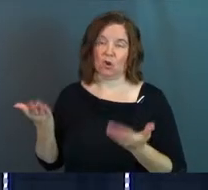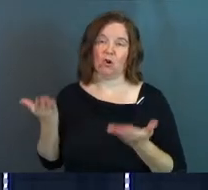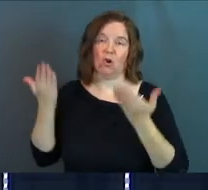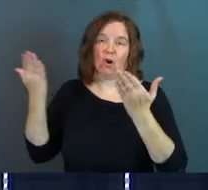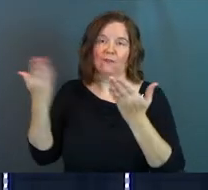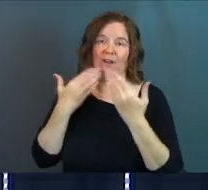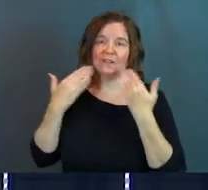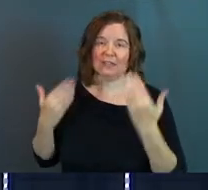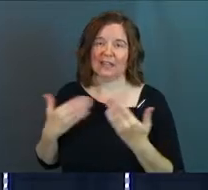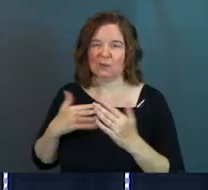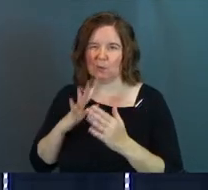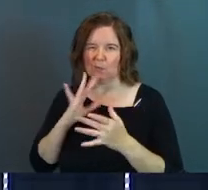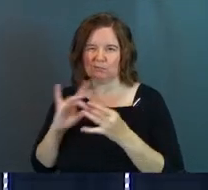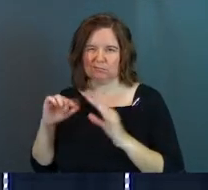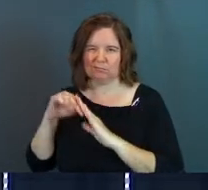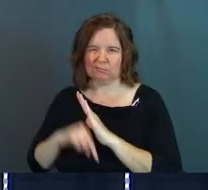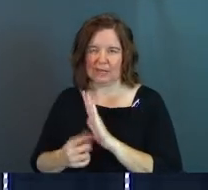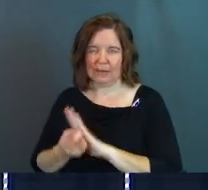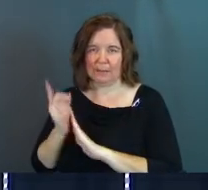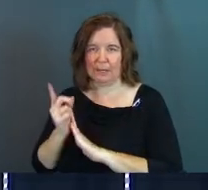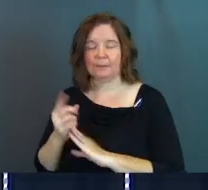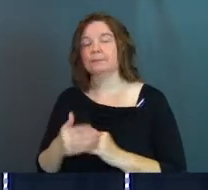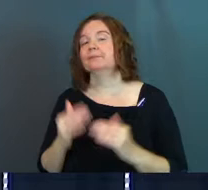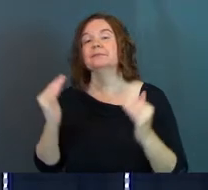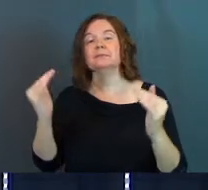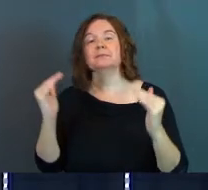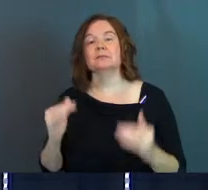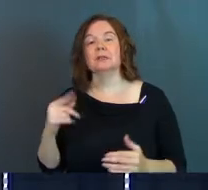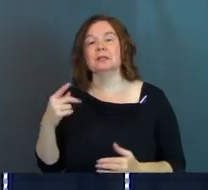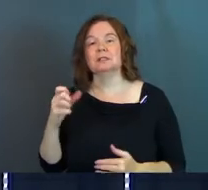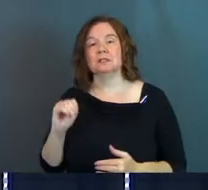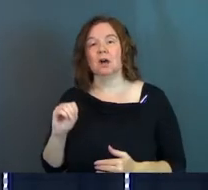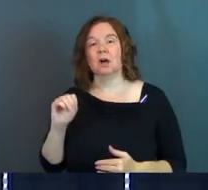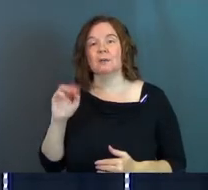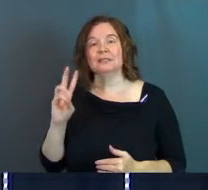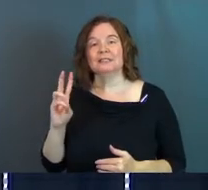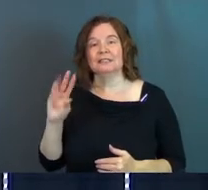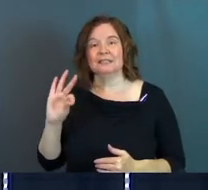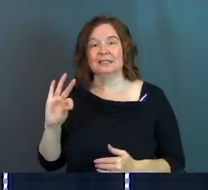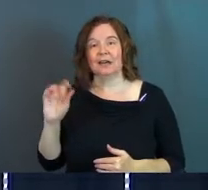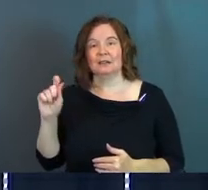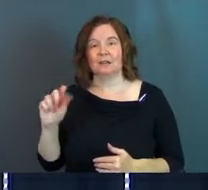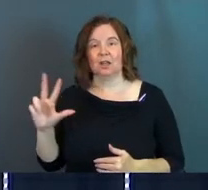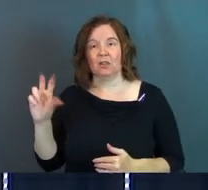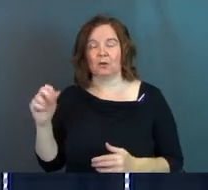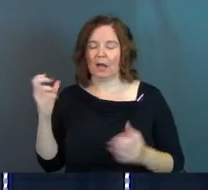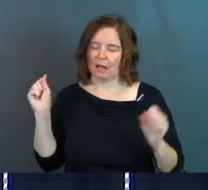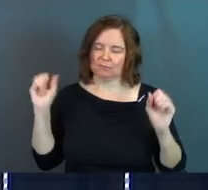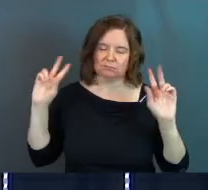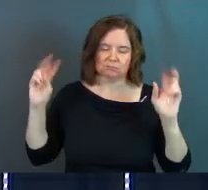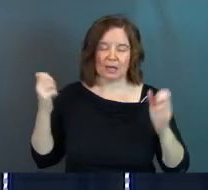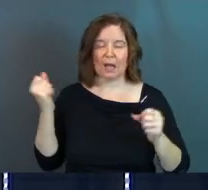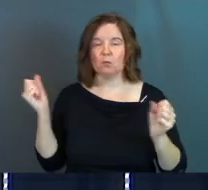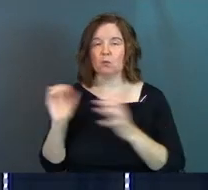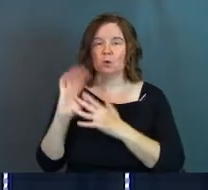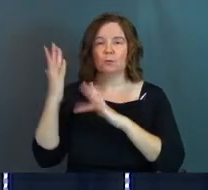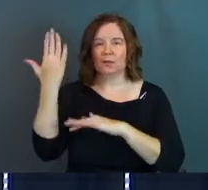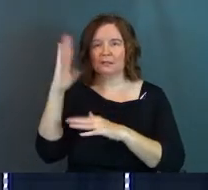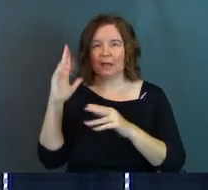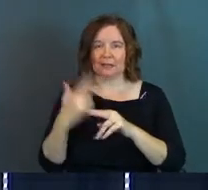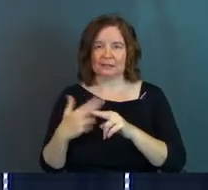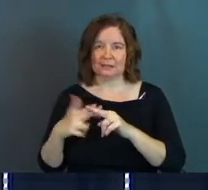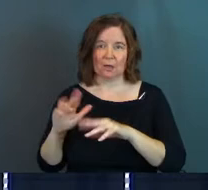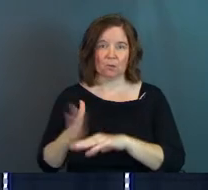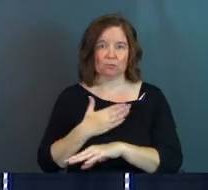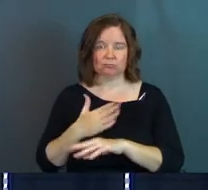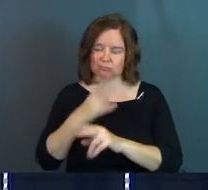those offerings in a minute. Psalm 69, 30. Then I will praise God's name with singing, and I will honor him